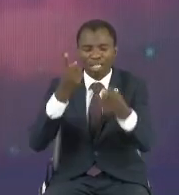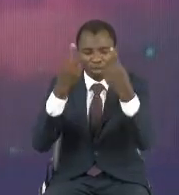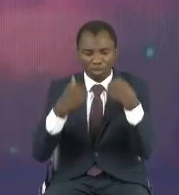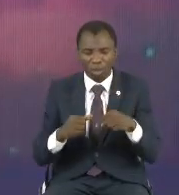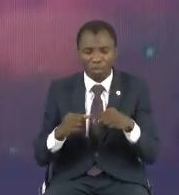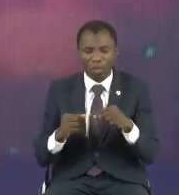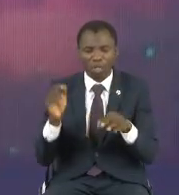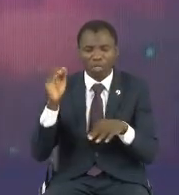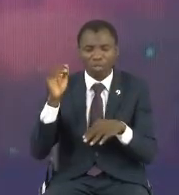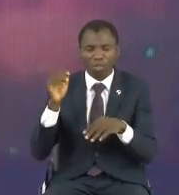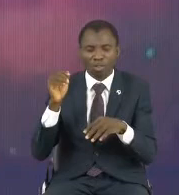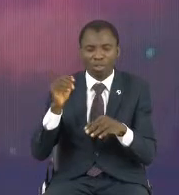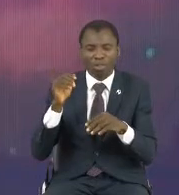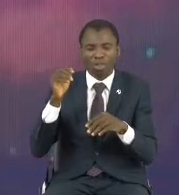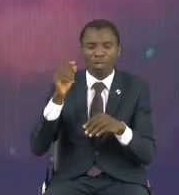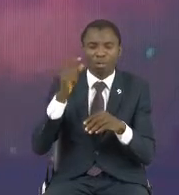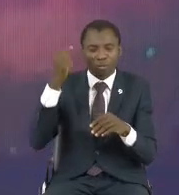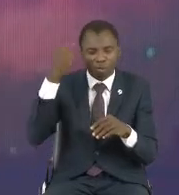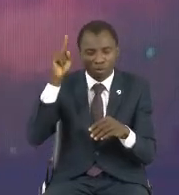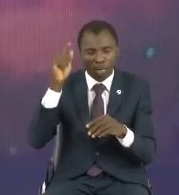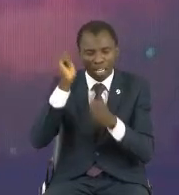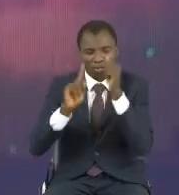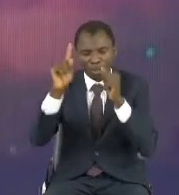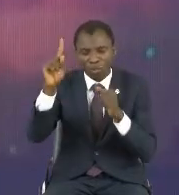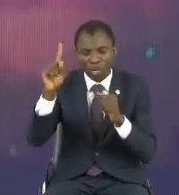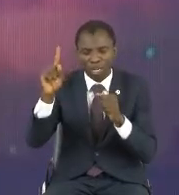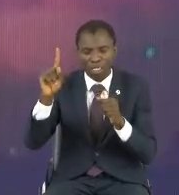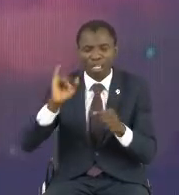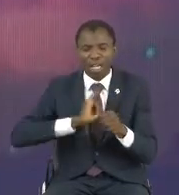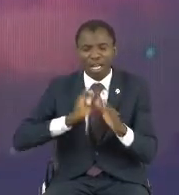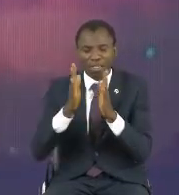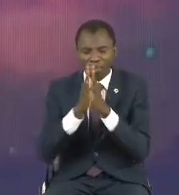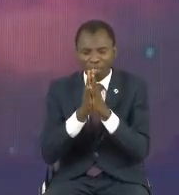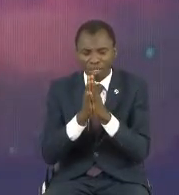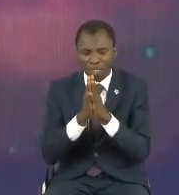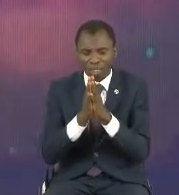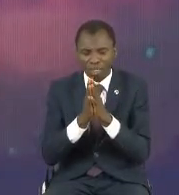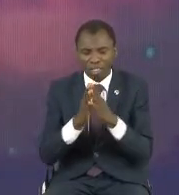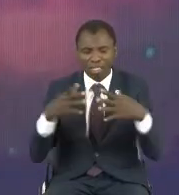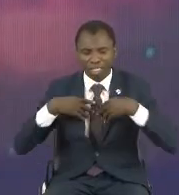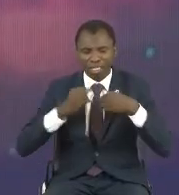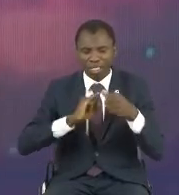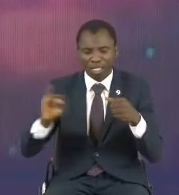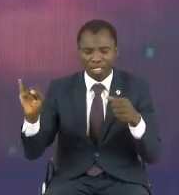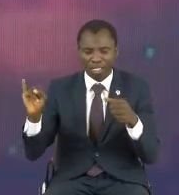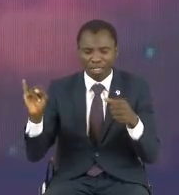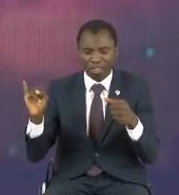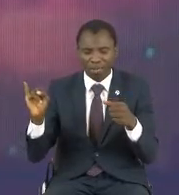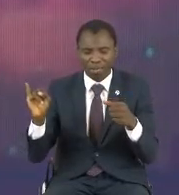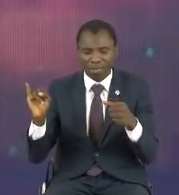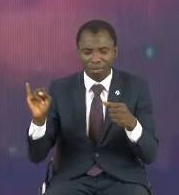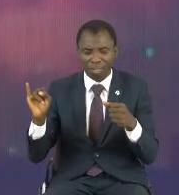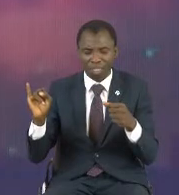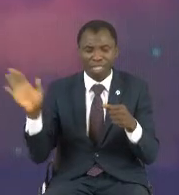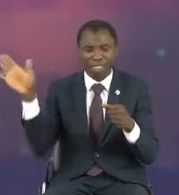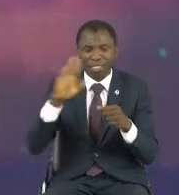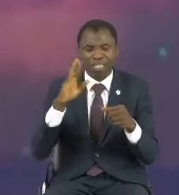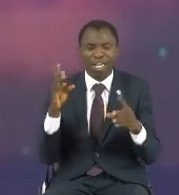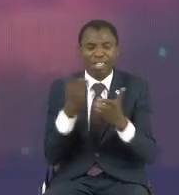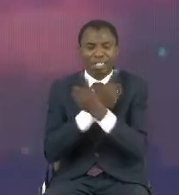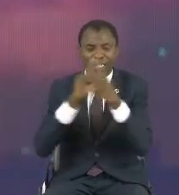of everyone and I pray their healing, their